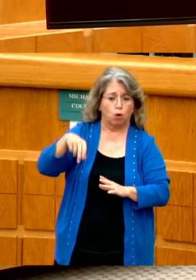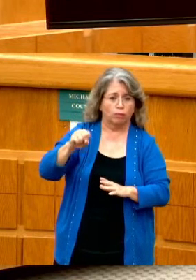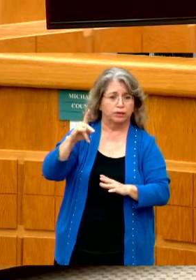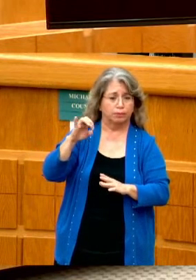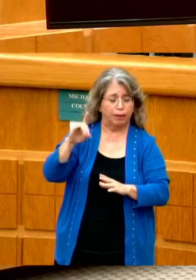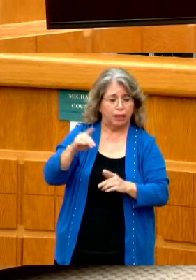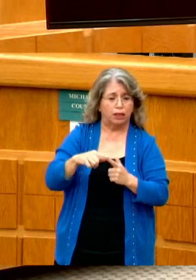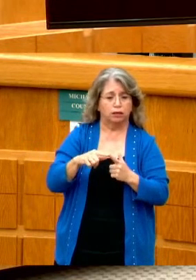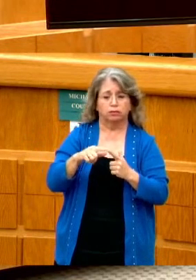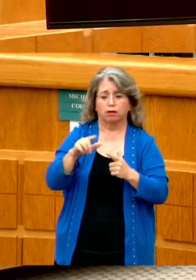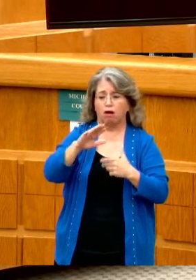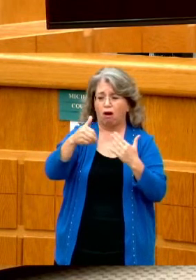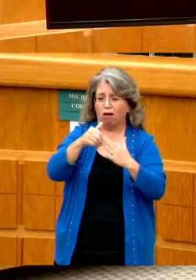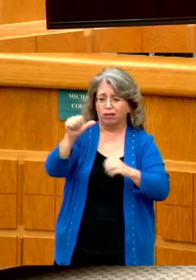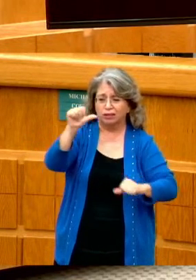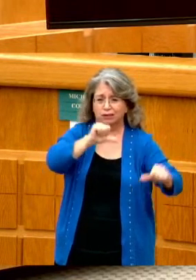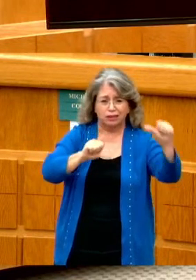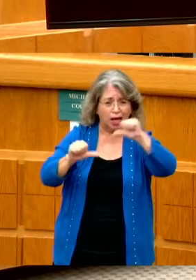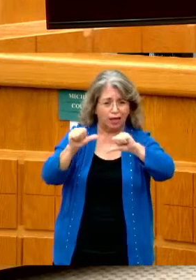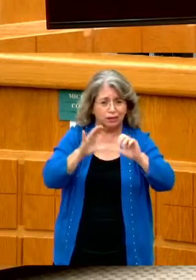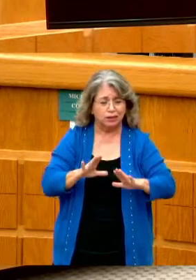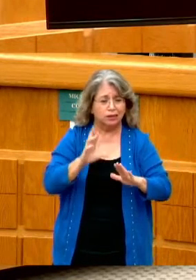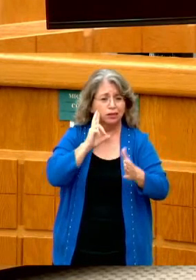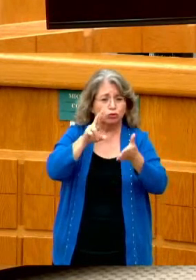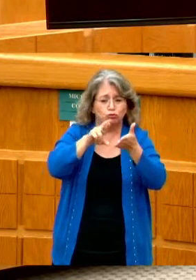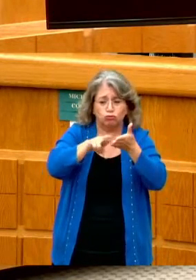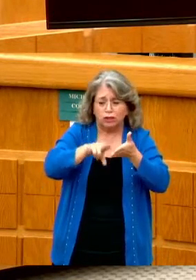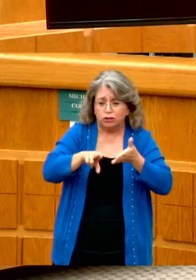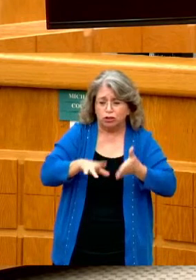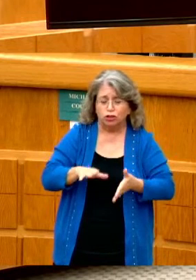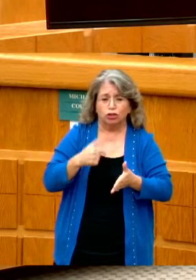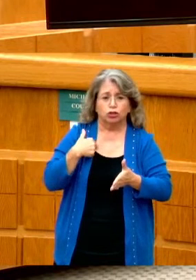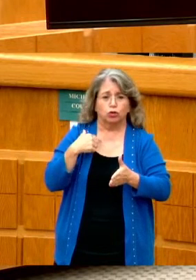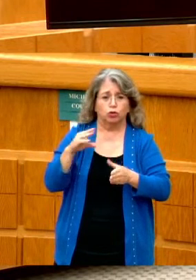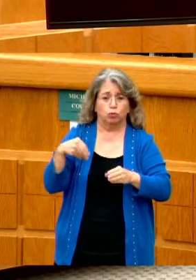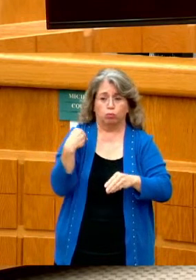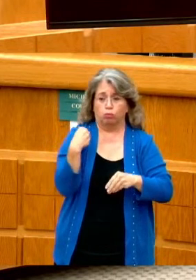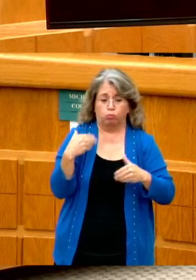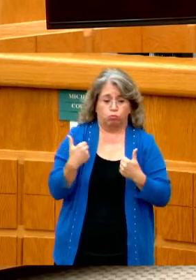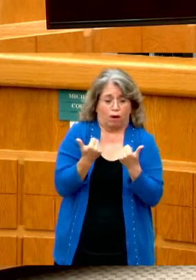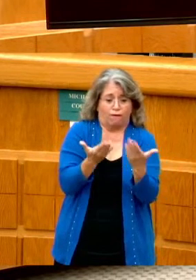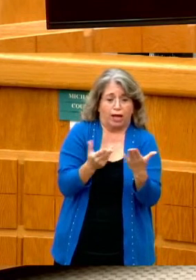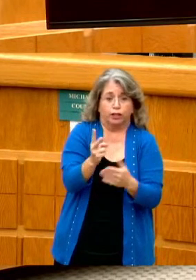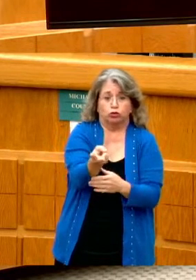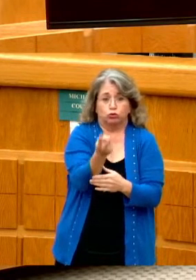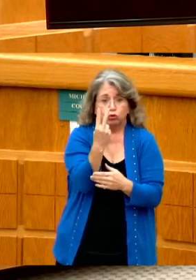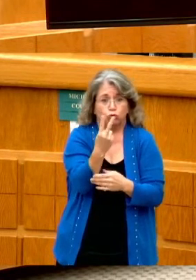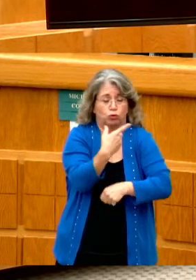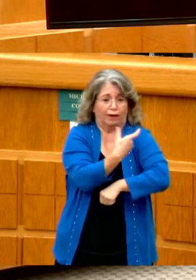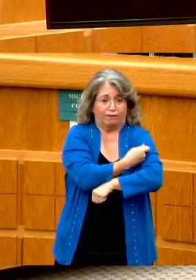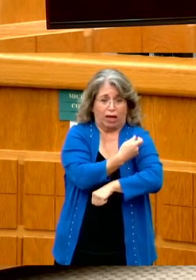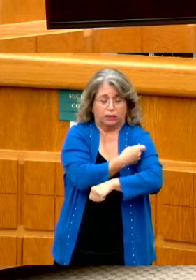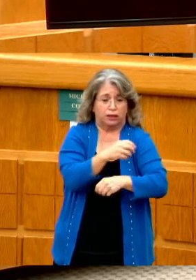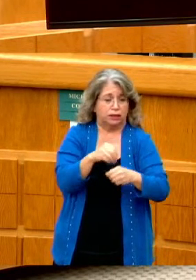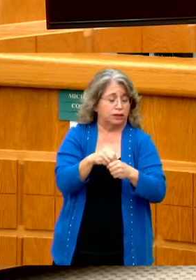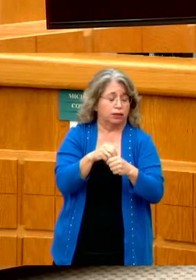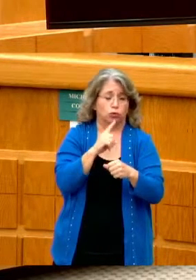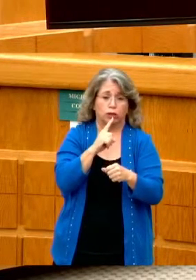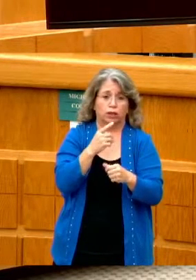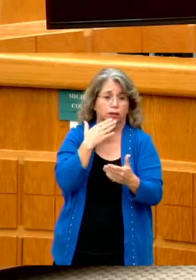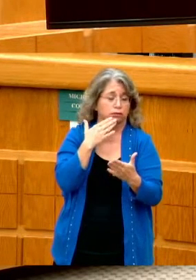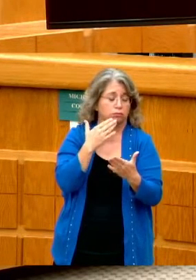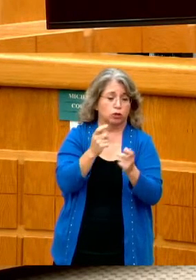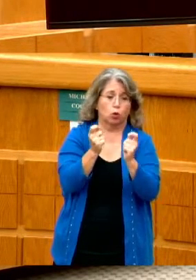researchers who brought us 2 vaccines in a record, really a record amount of time to our